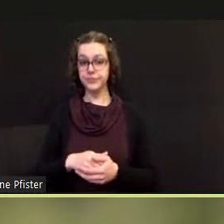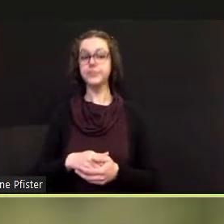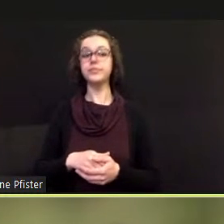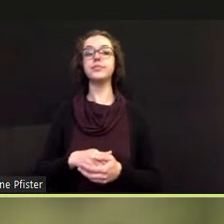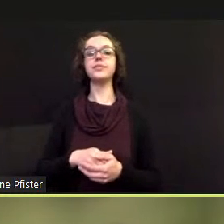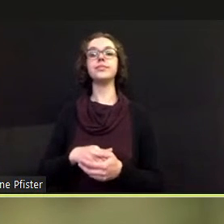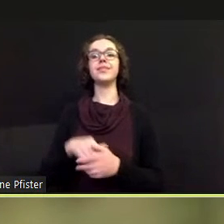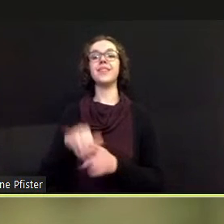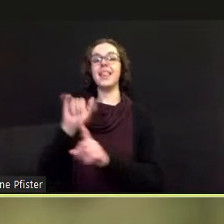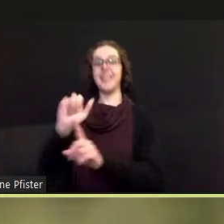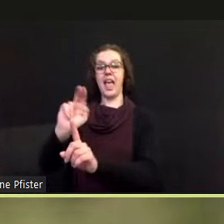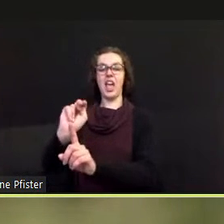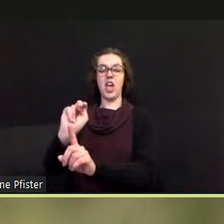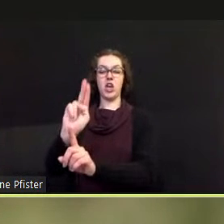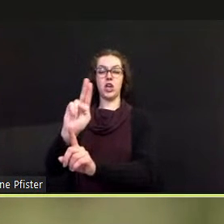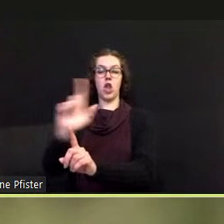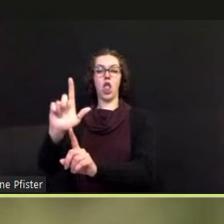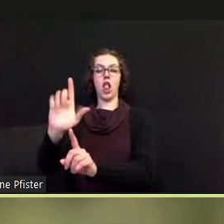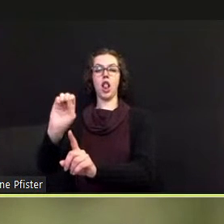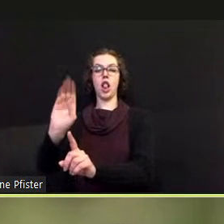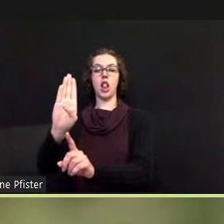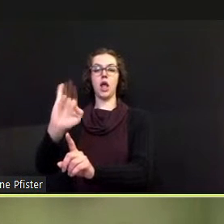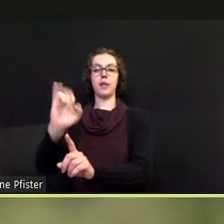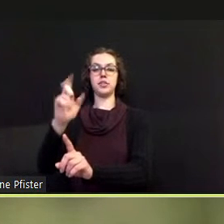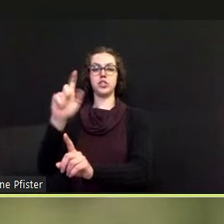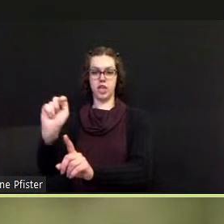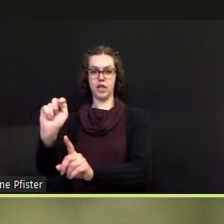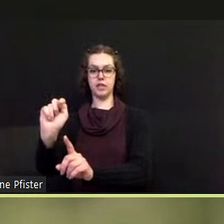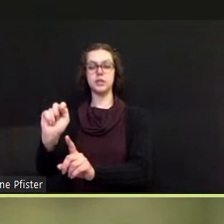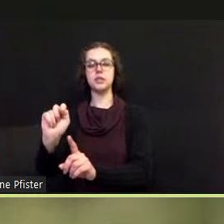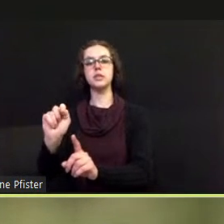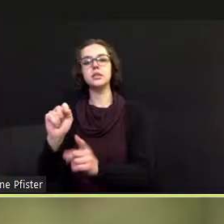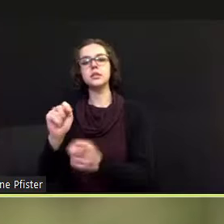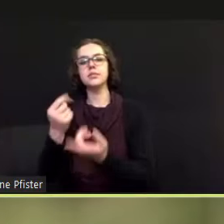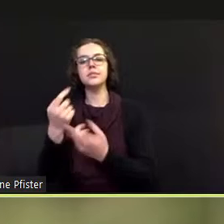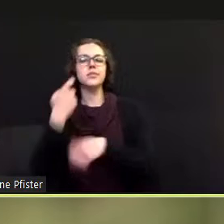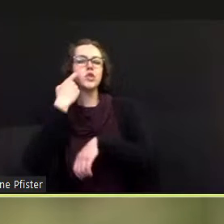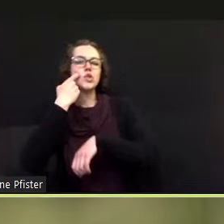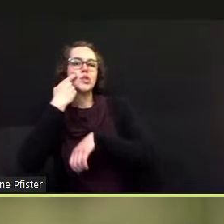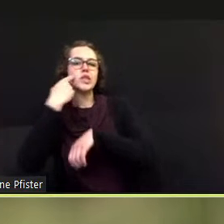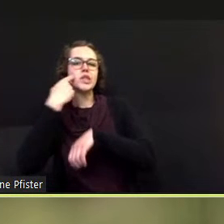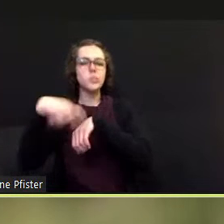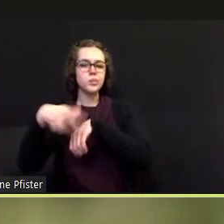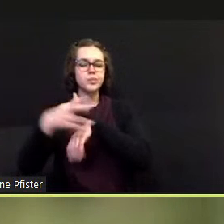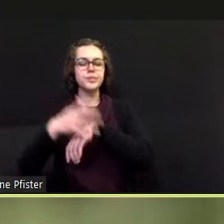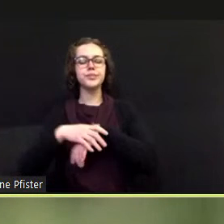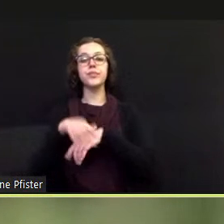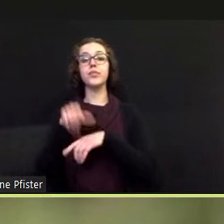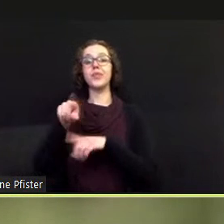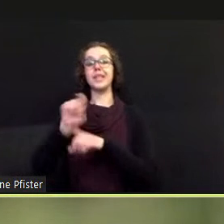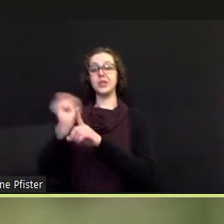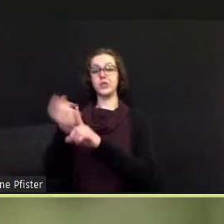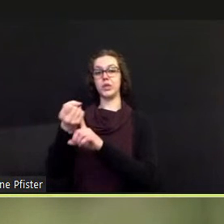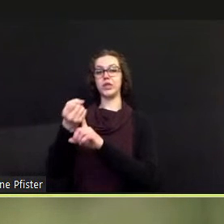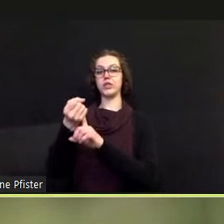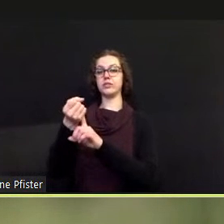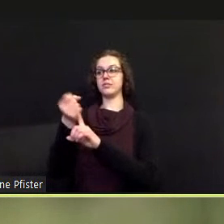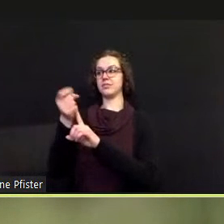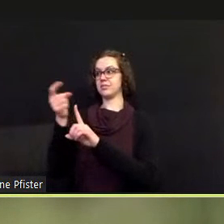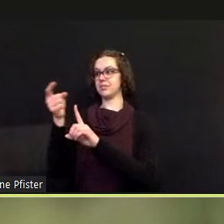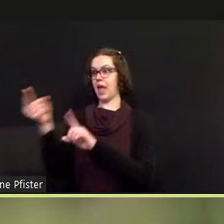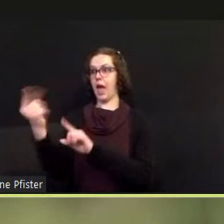null object, you know, refers to the most recent referent, in this case, the act of going to the